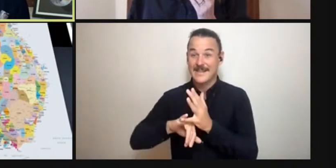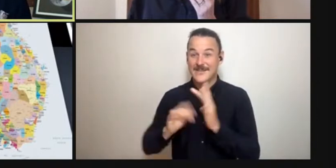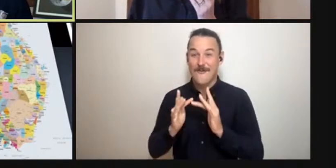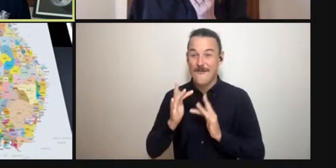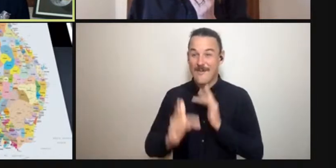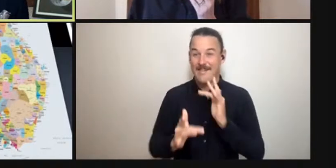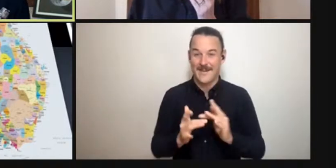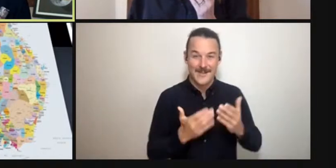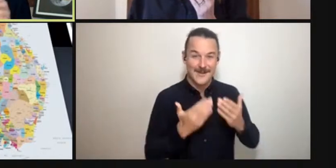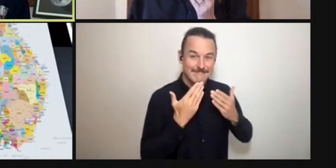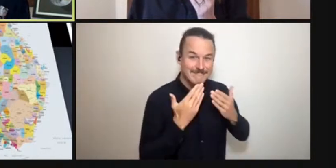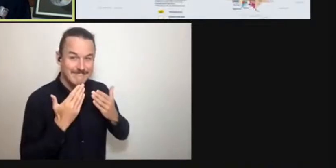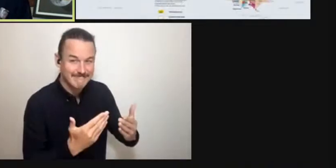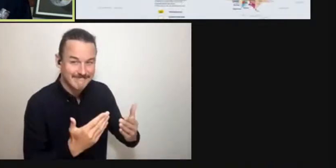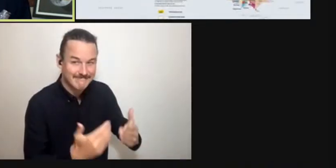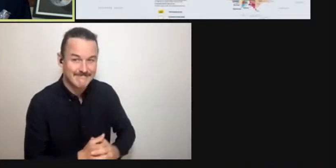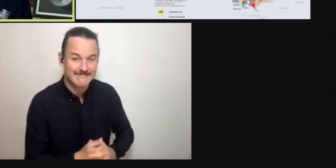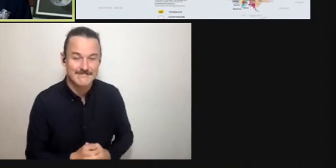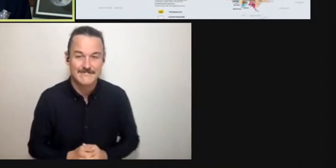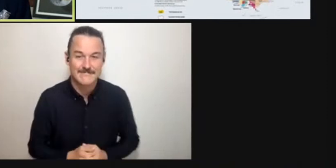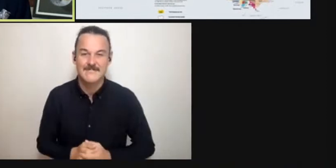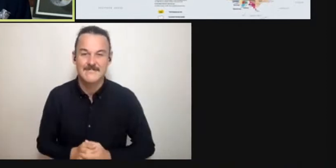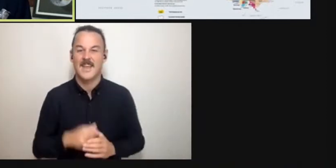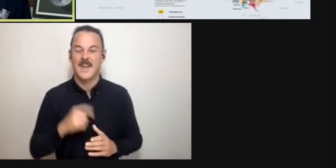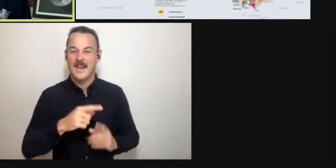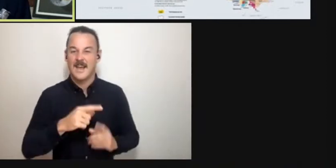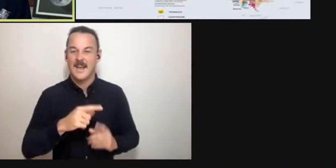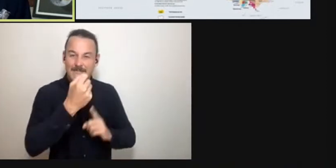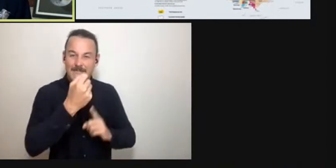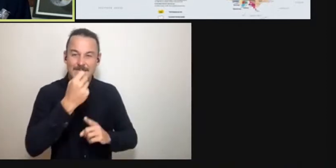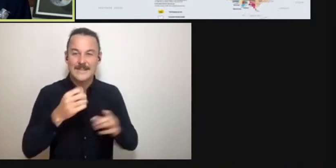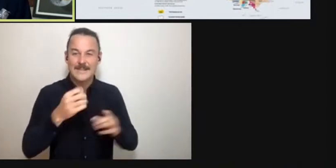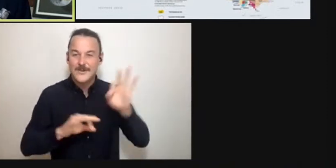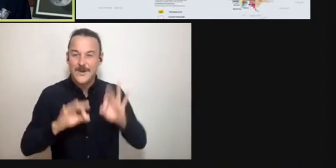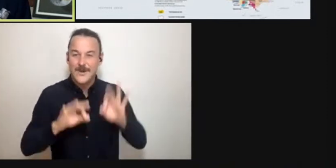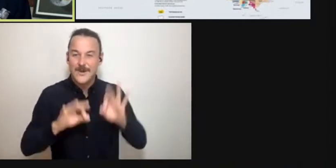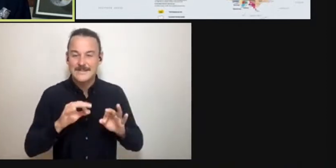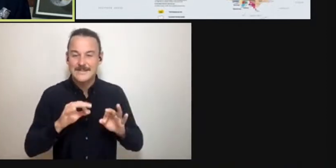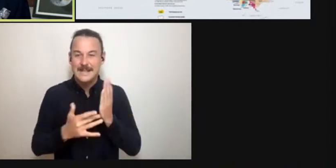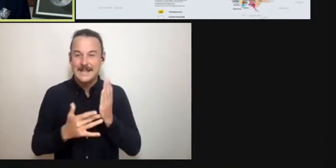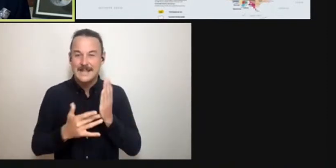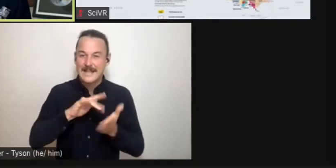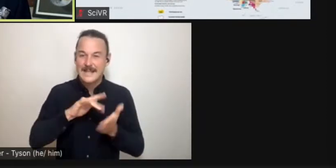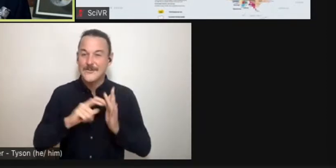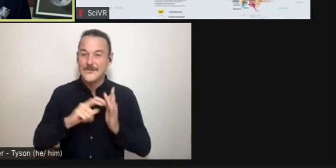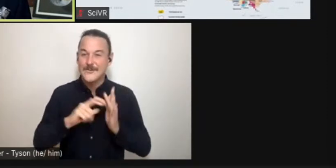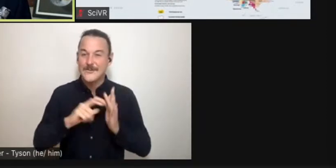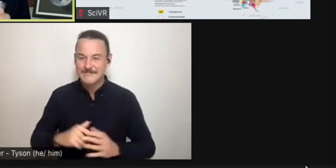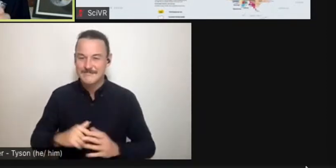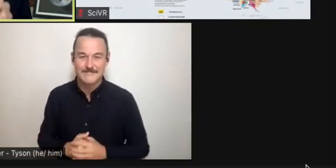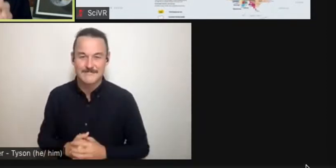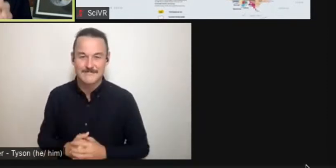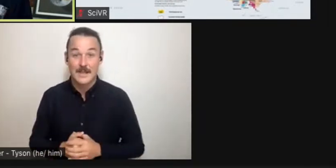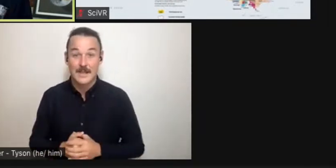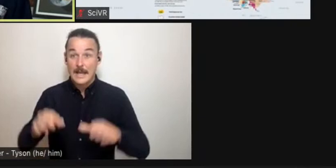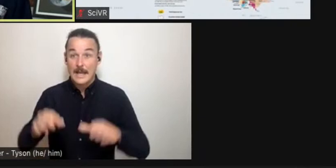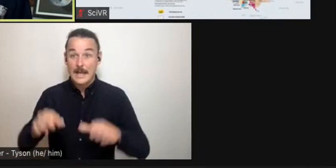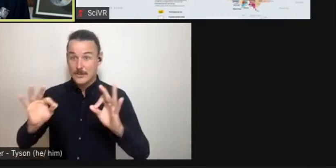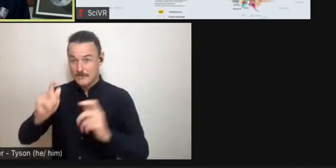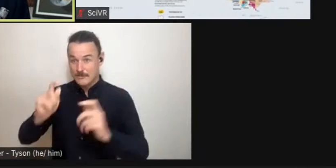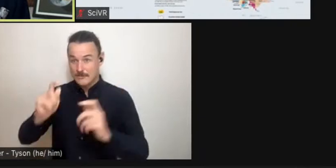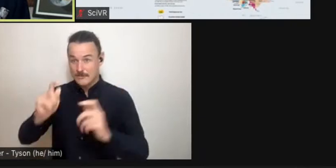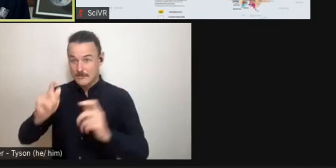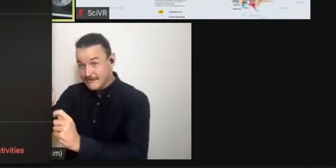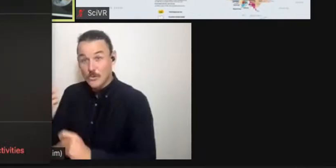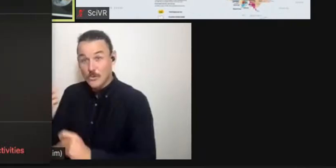out of Mind Beauty, the Discovery Science and Technology Centre in Victoria. Special shout out to